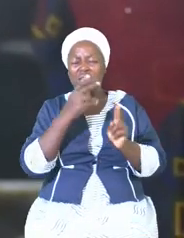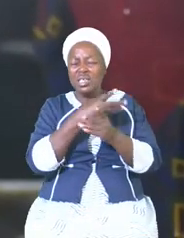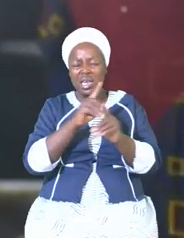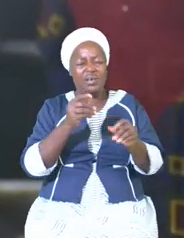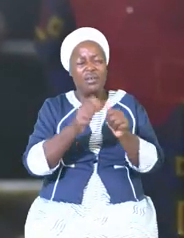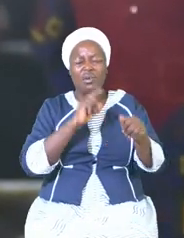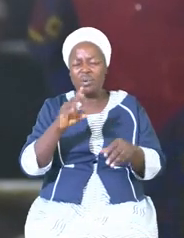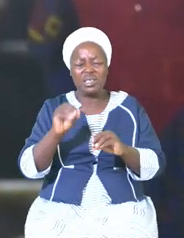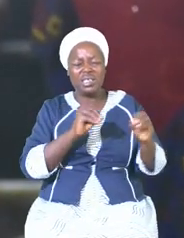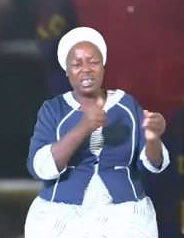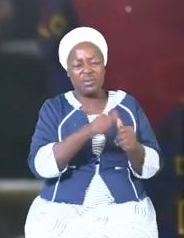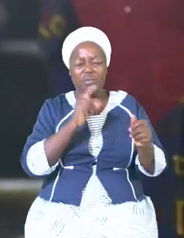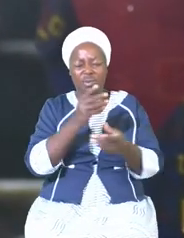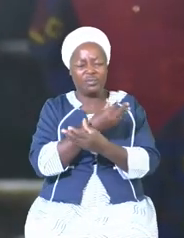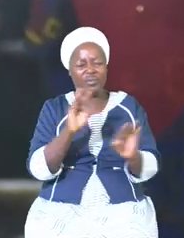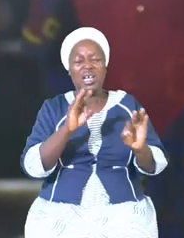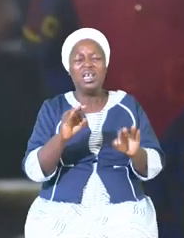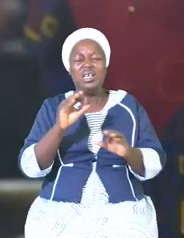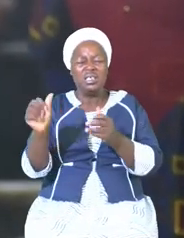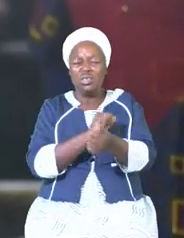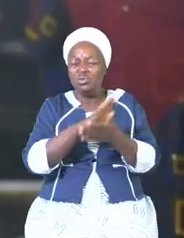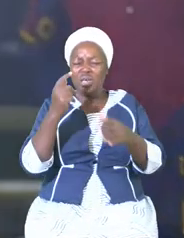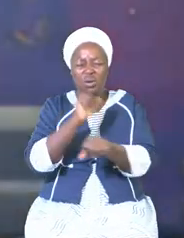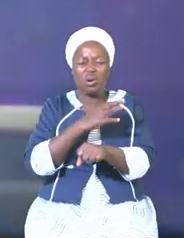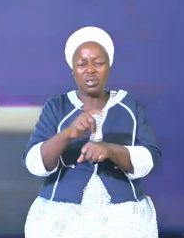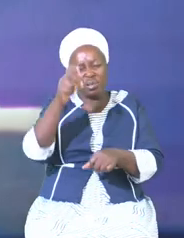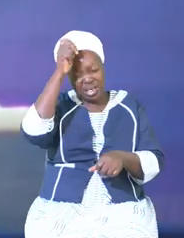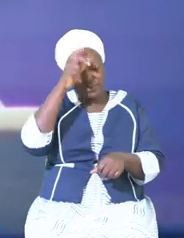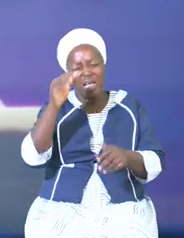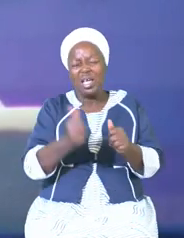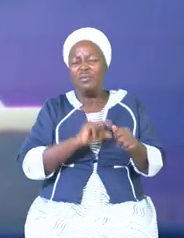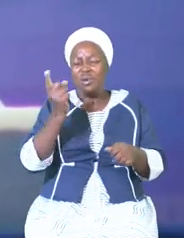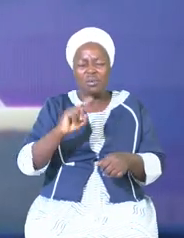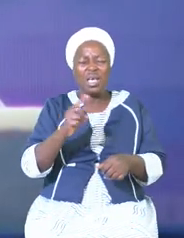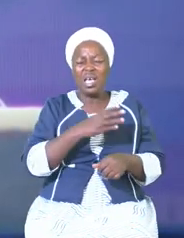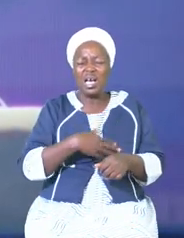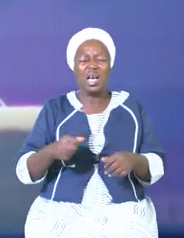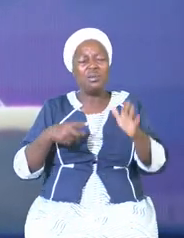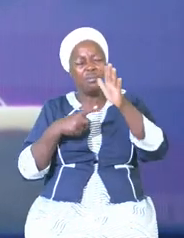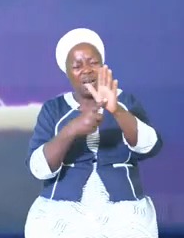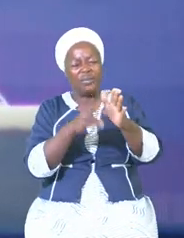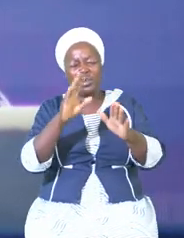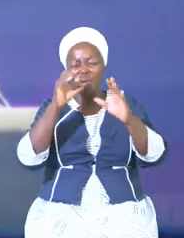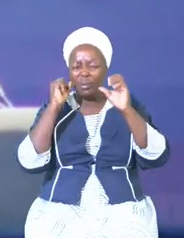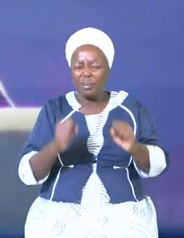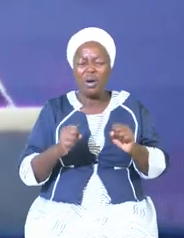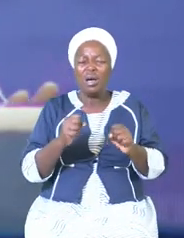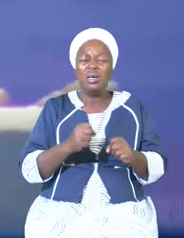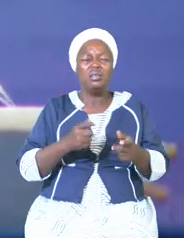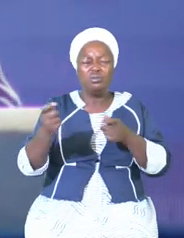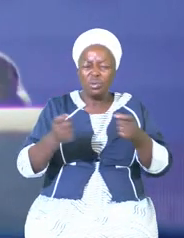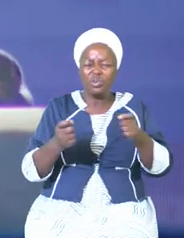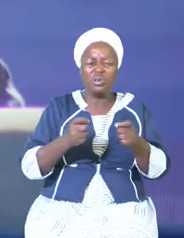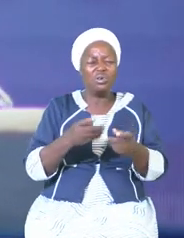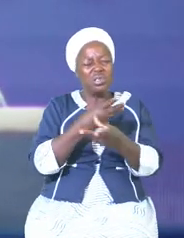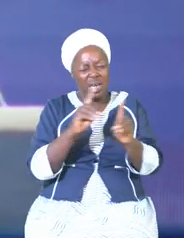Set everyone free. Destroy the works of the devil everywhere. And manifest your power of dominion, of deliverance,